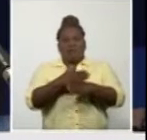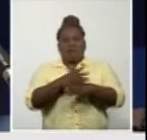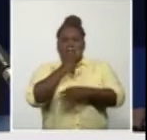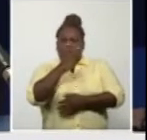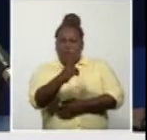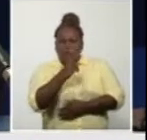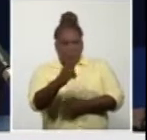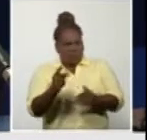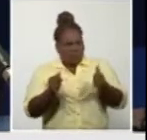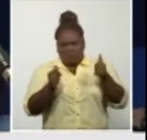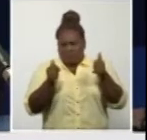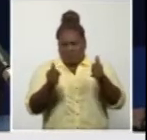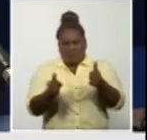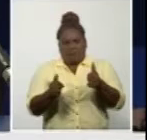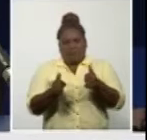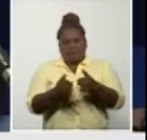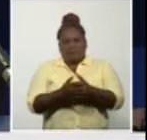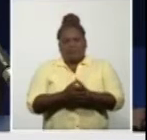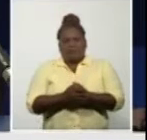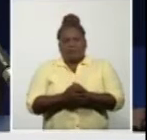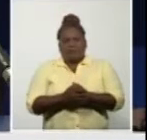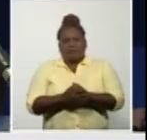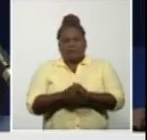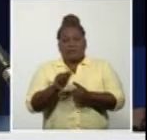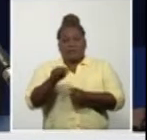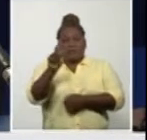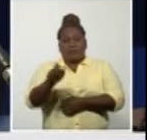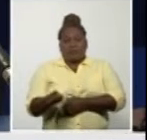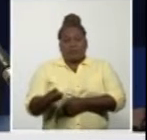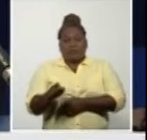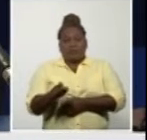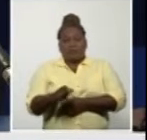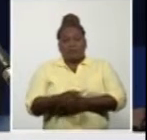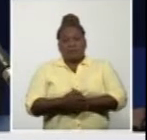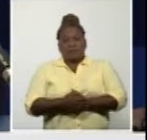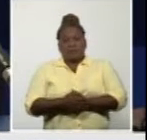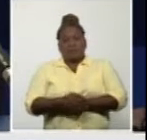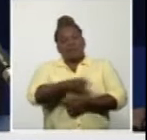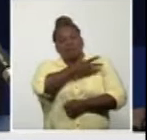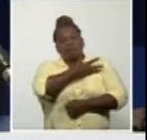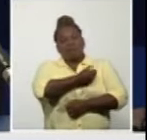care given to these patients.